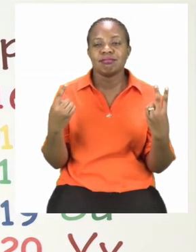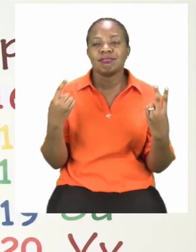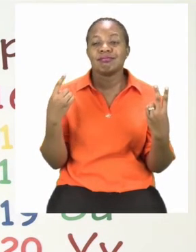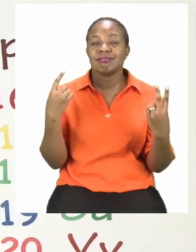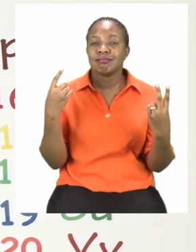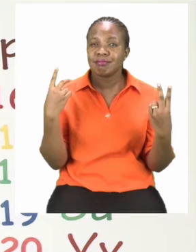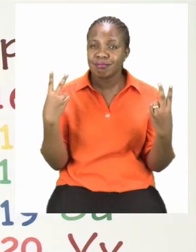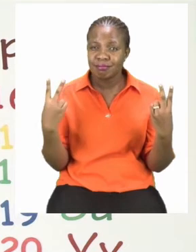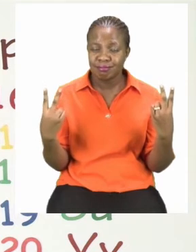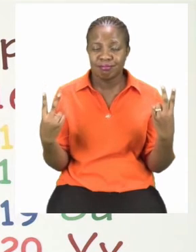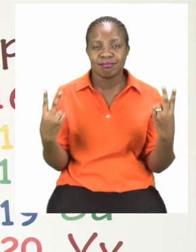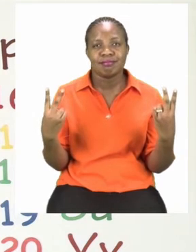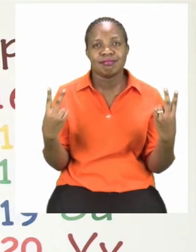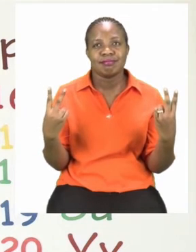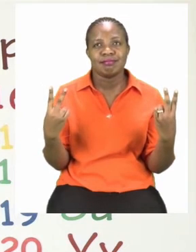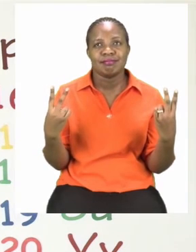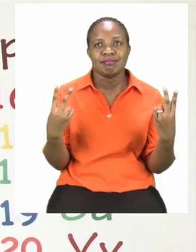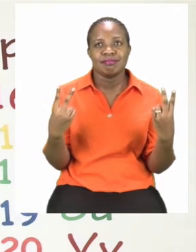4,